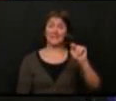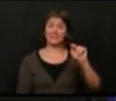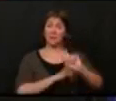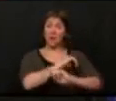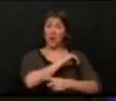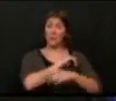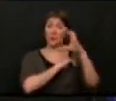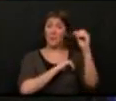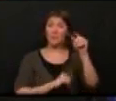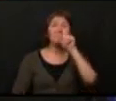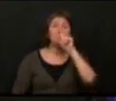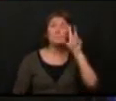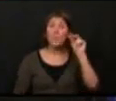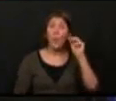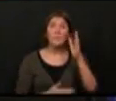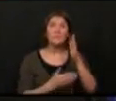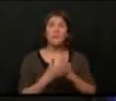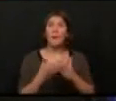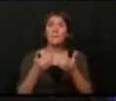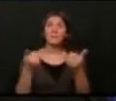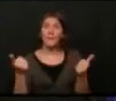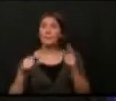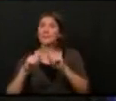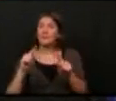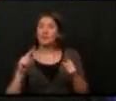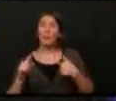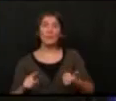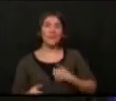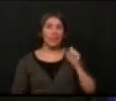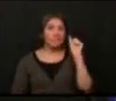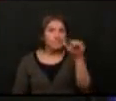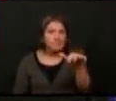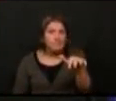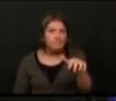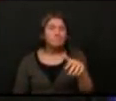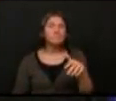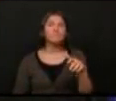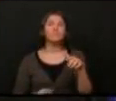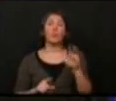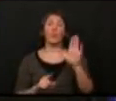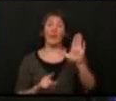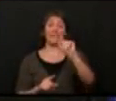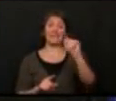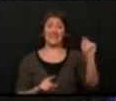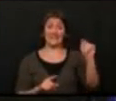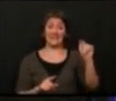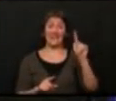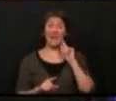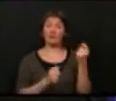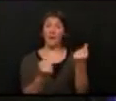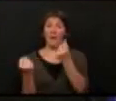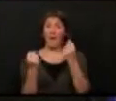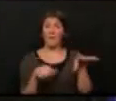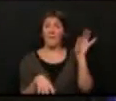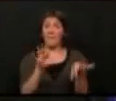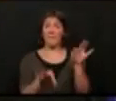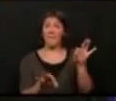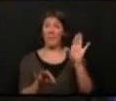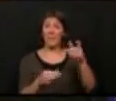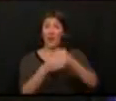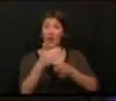tipping fees nor is their collection cost part of this program. The town maintains a